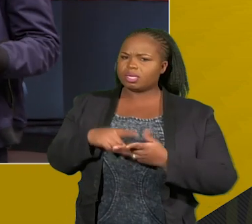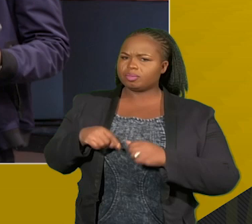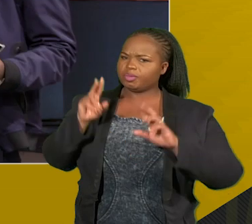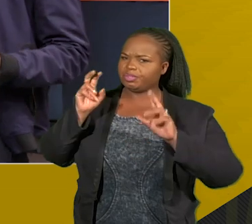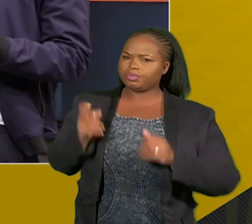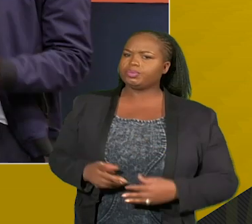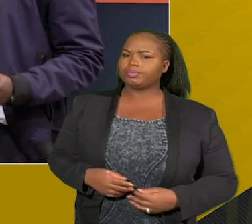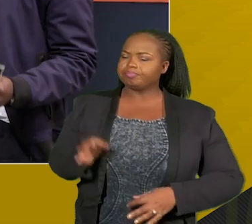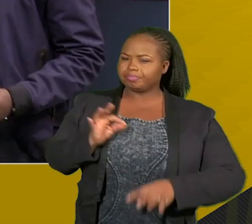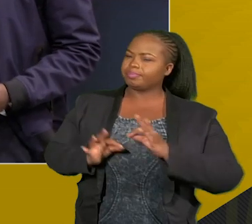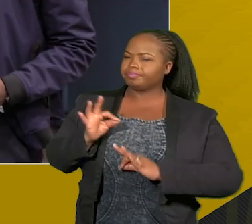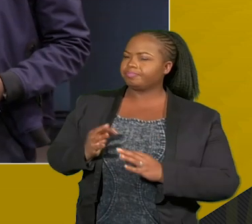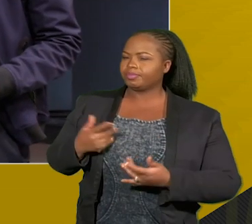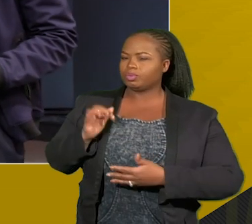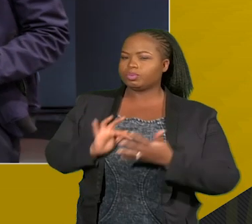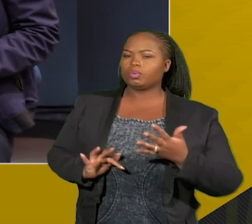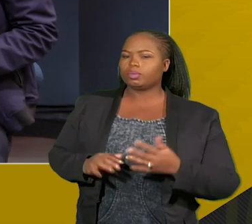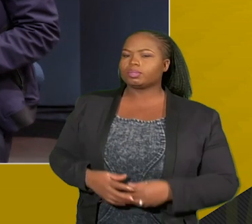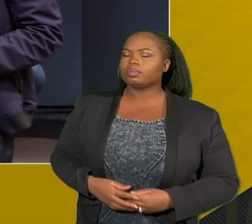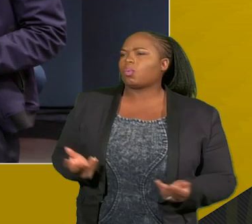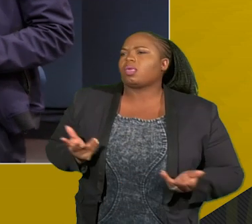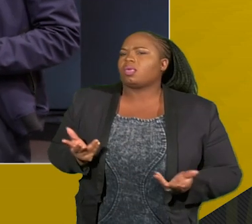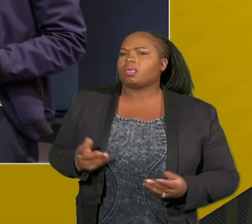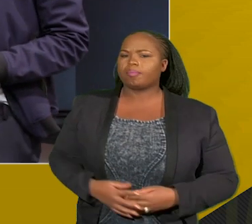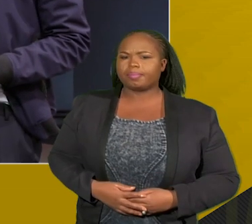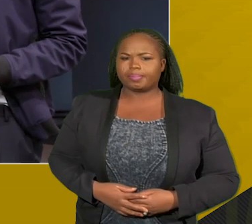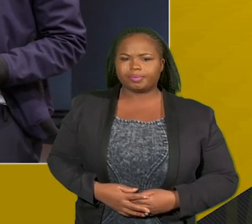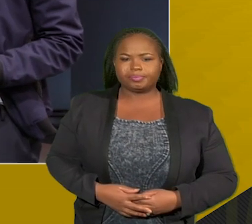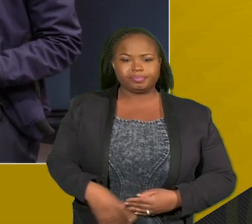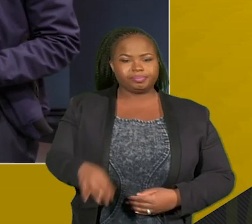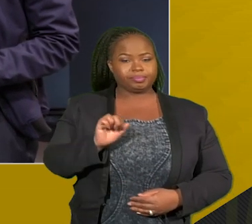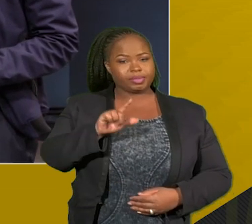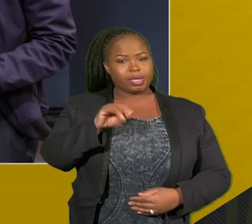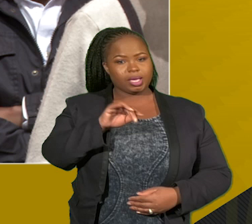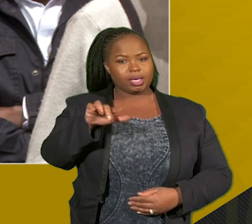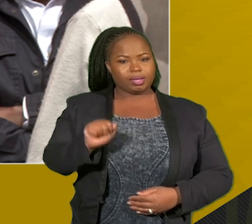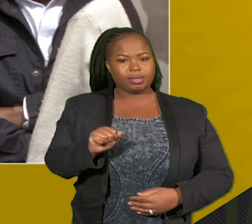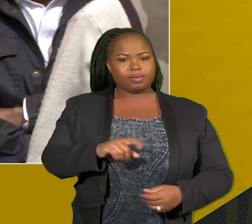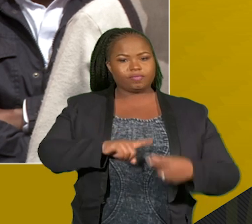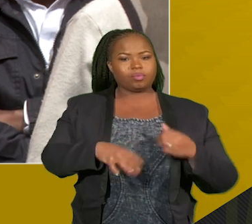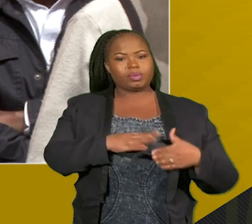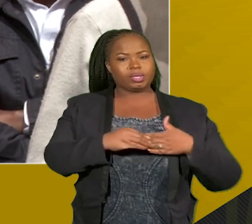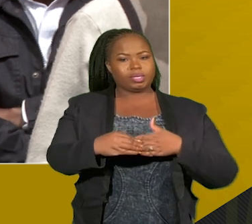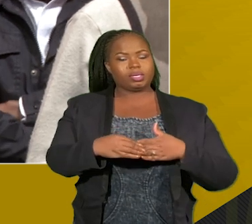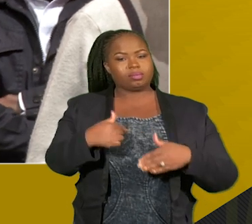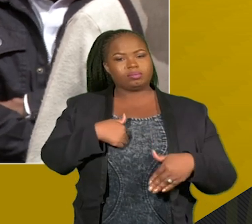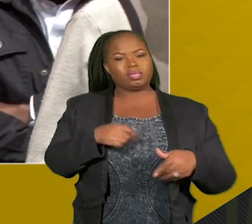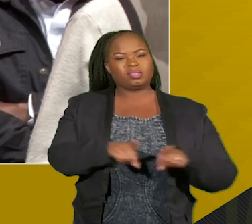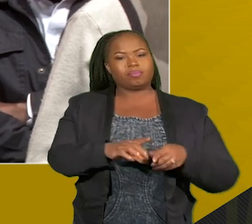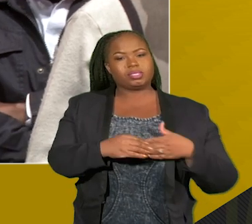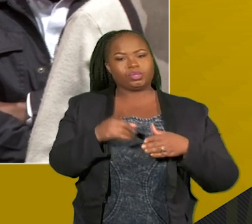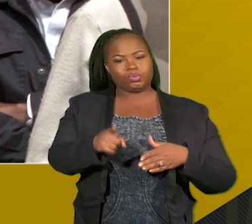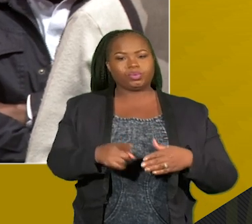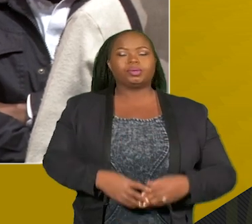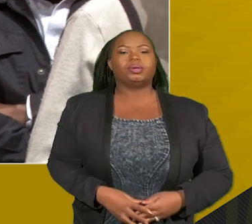things. Tell us the story ukuthi bakhuluma kuphi and bathini. Okay, I will now tell you that from Lead Mess, I lead you movement, the